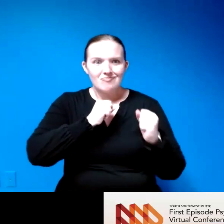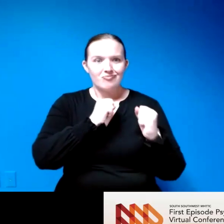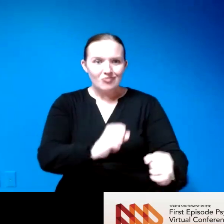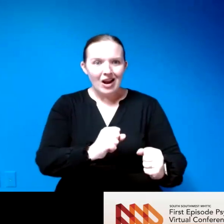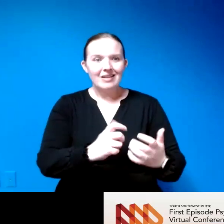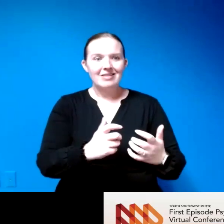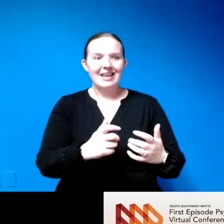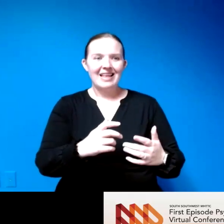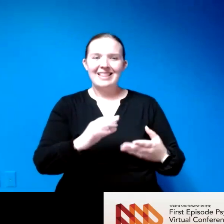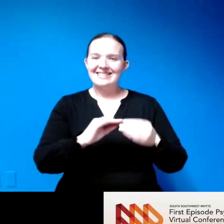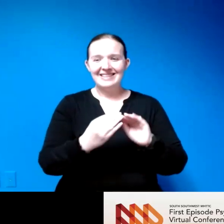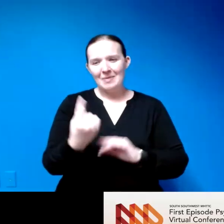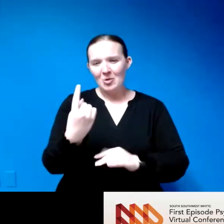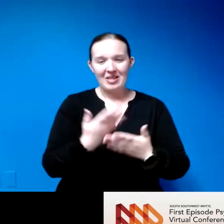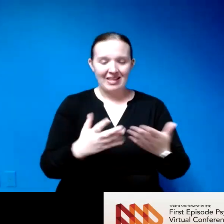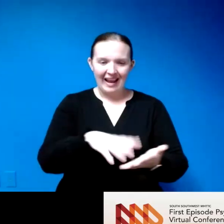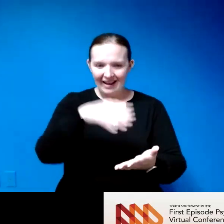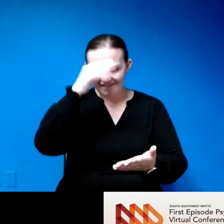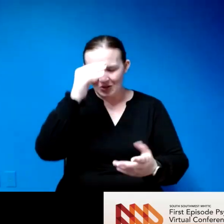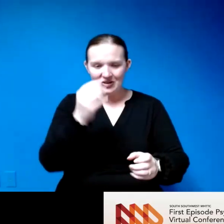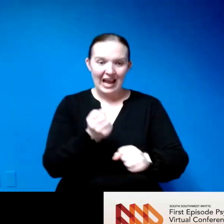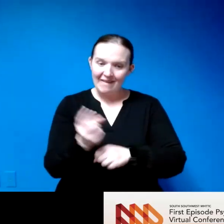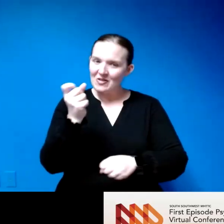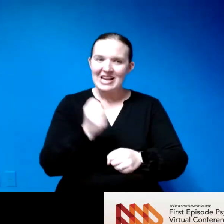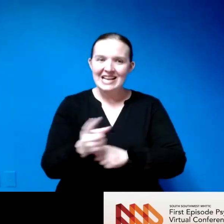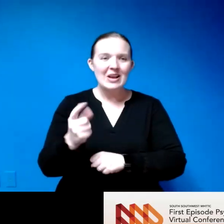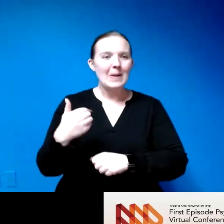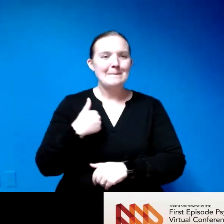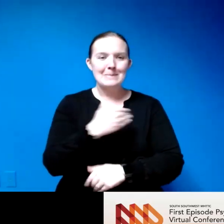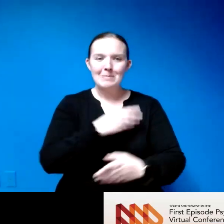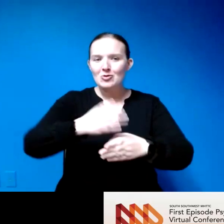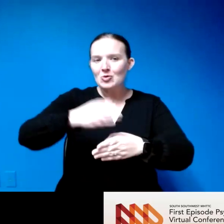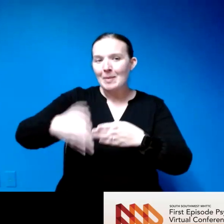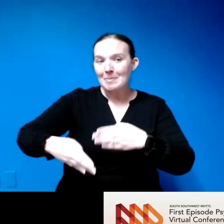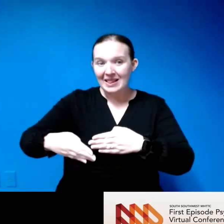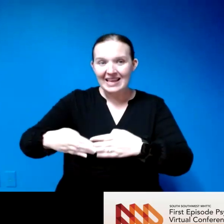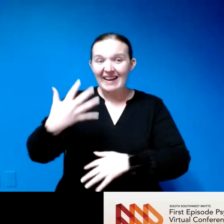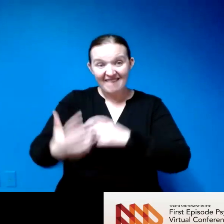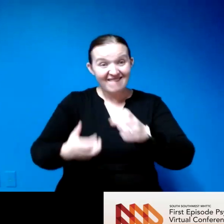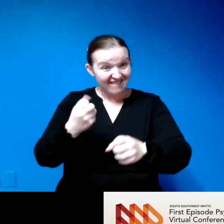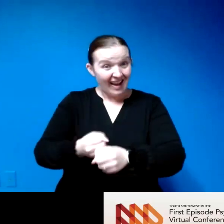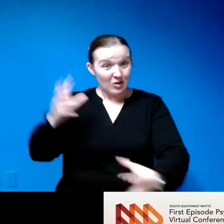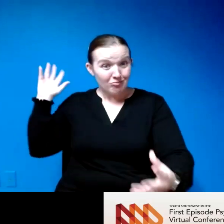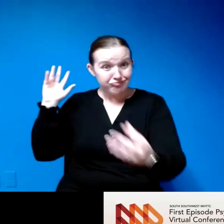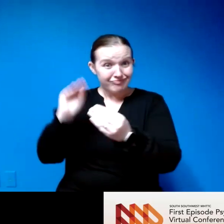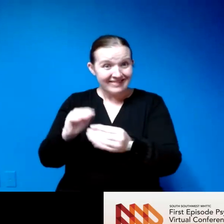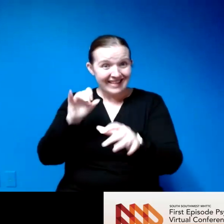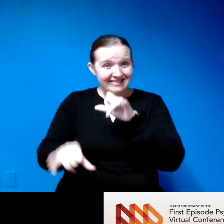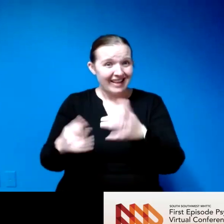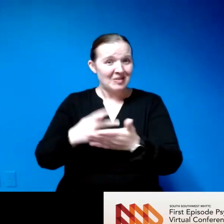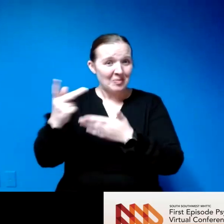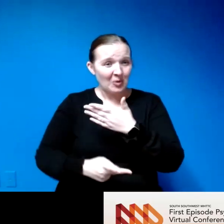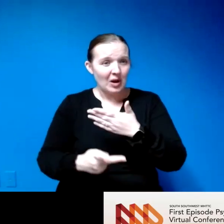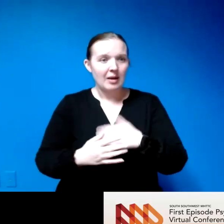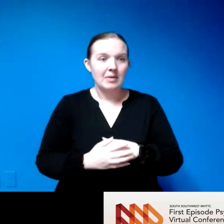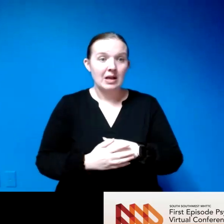one thing that I have learned. Every year, we have members who complete 5 years in our program. That's 5 years